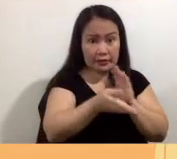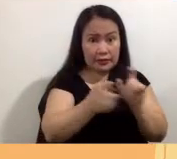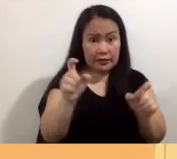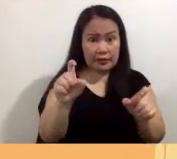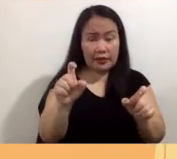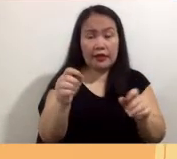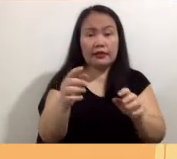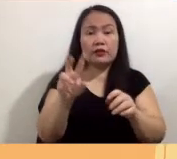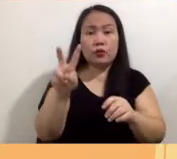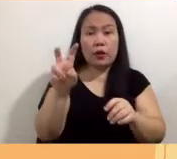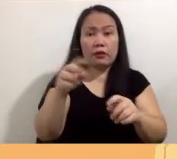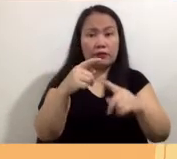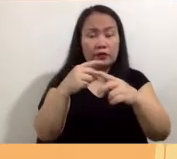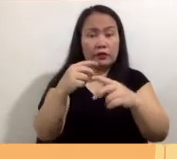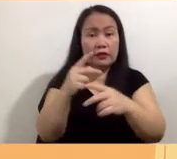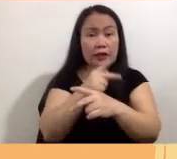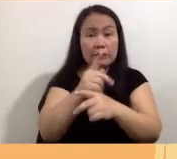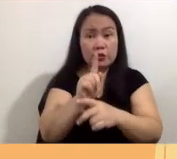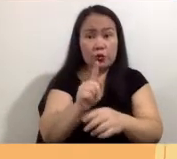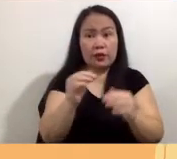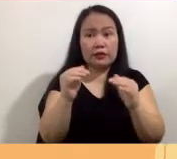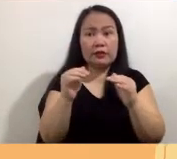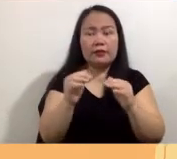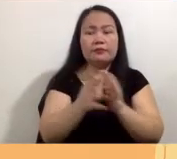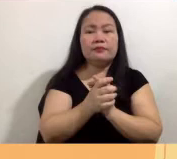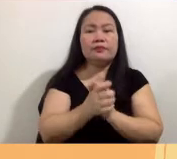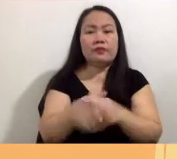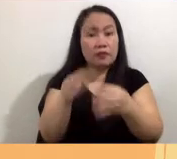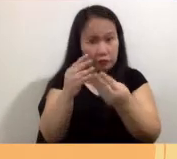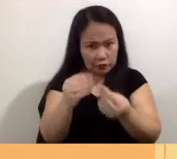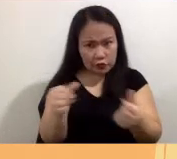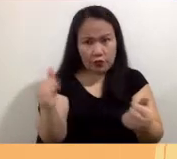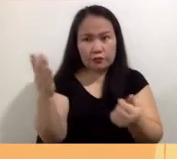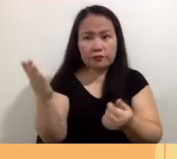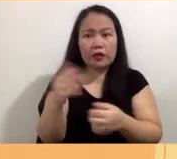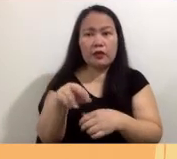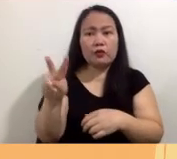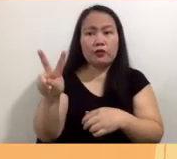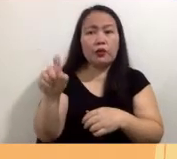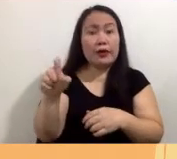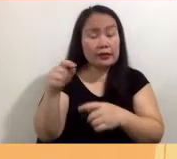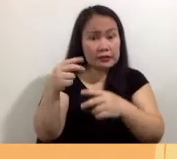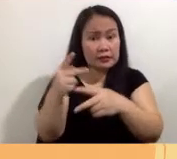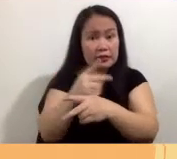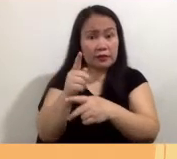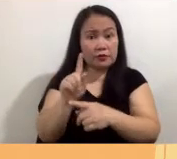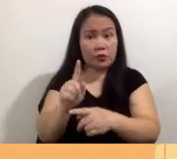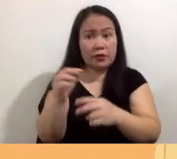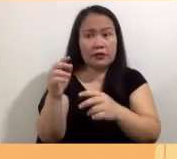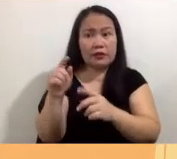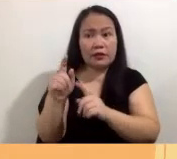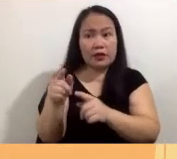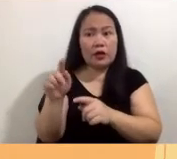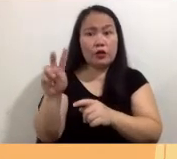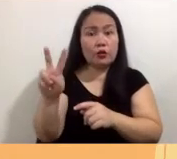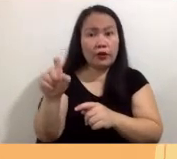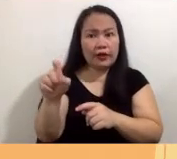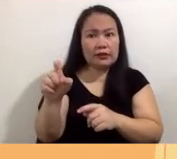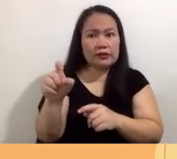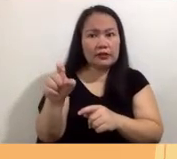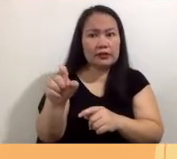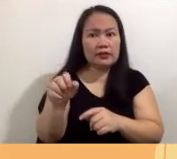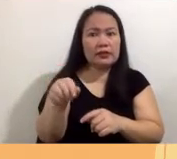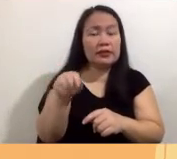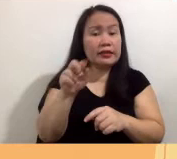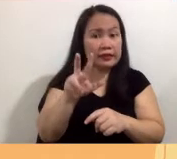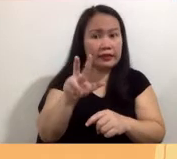So, that is equal to 12 times 1. Now, let us simplify. So, 2x times 1, that is 2x. And then, this